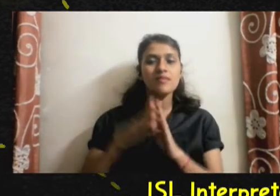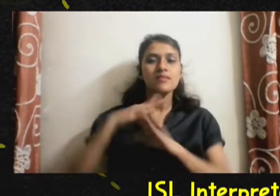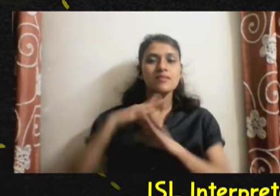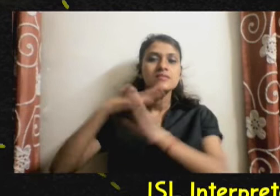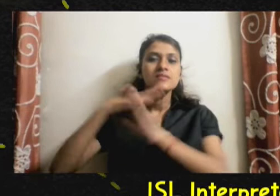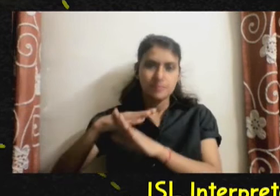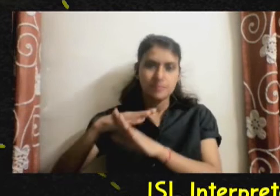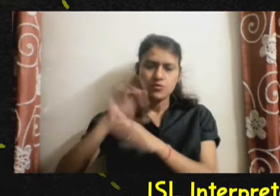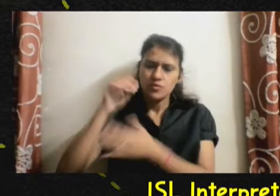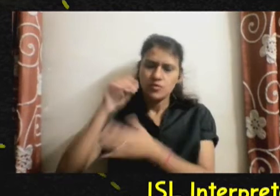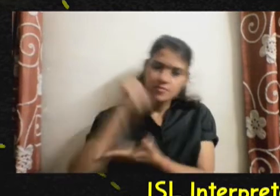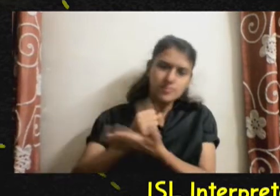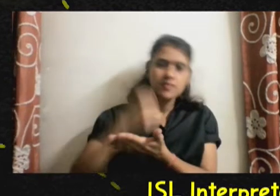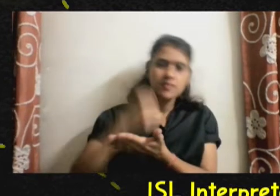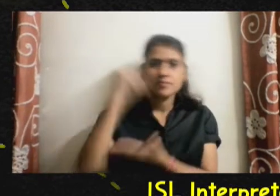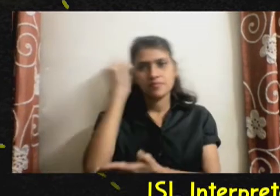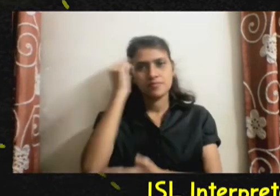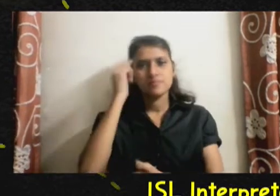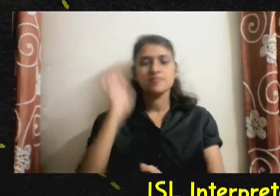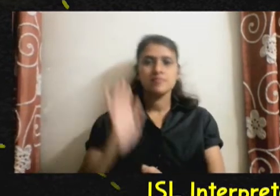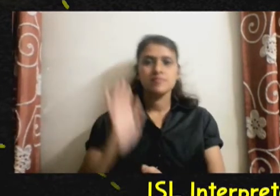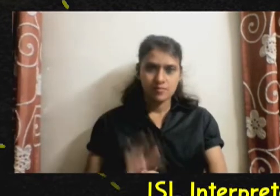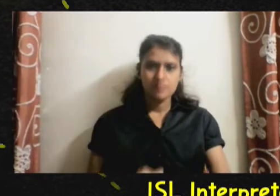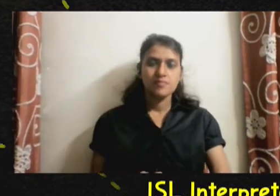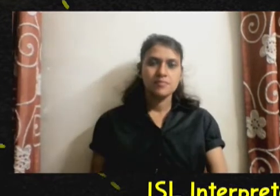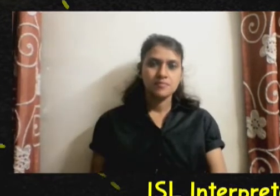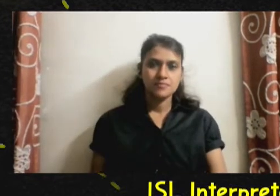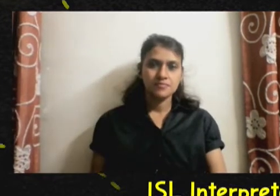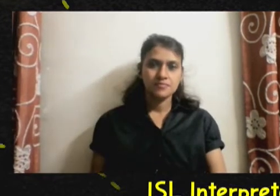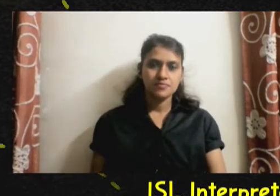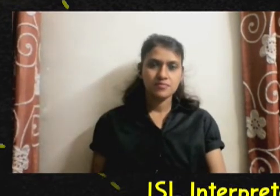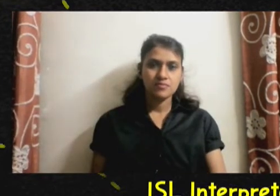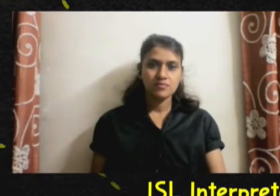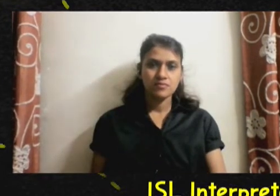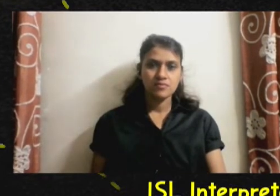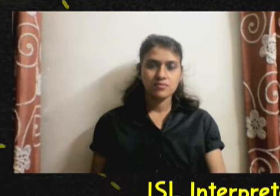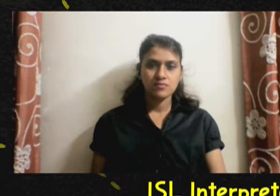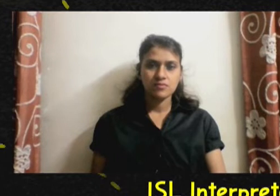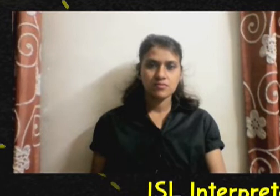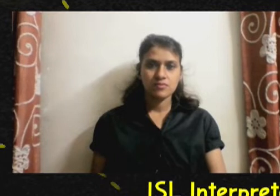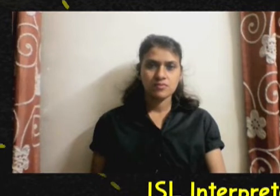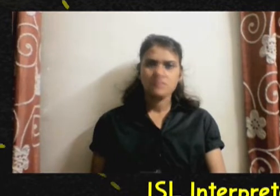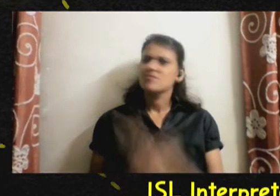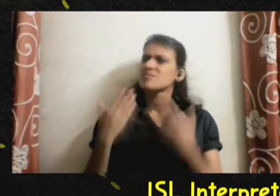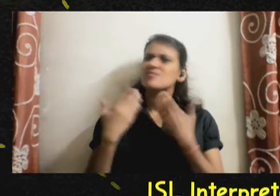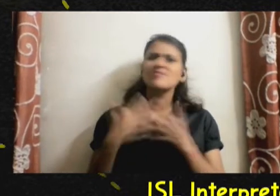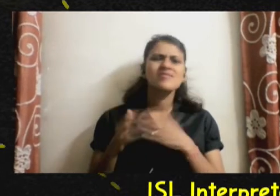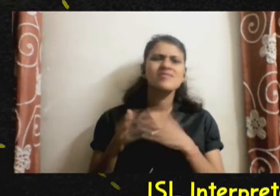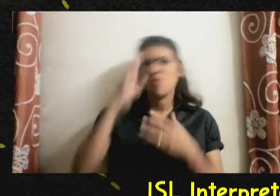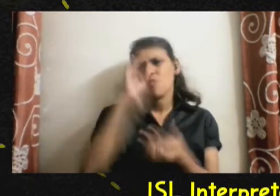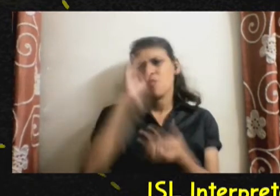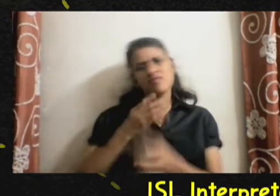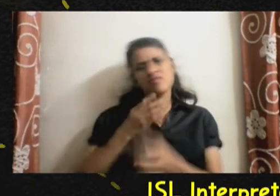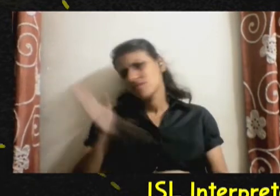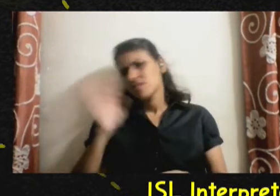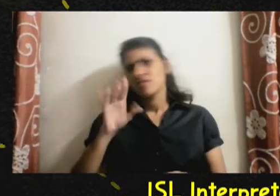to consider the person's trust and respect, because you can't really say, oh, just walk into a police station to a